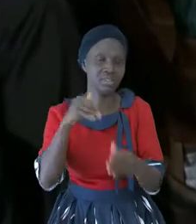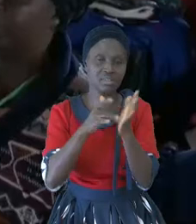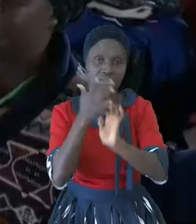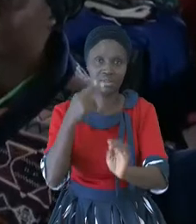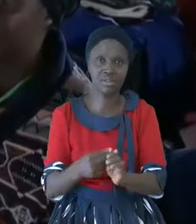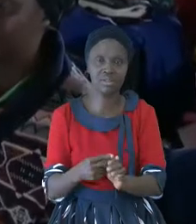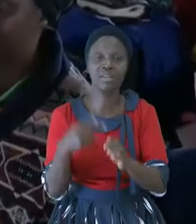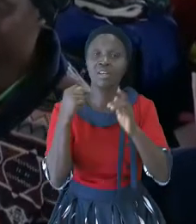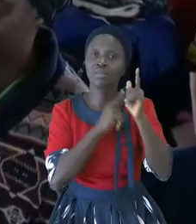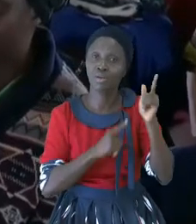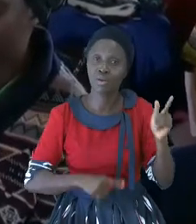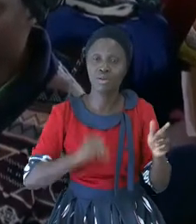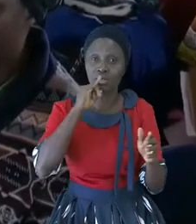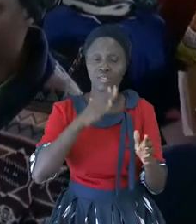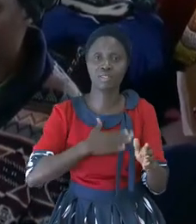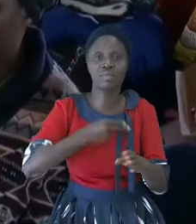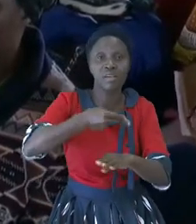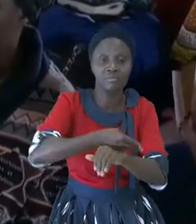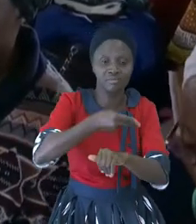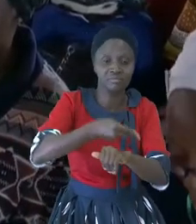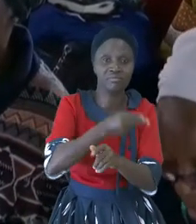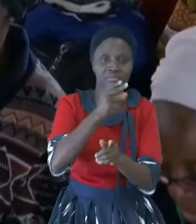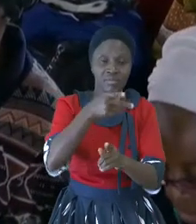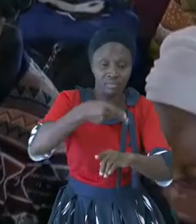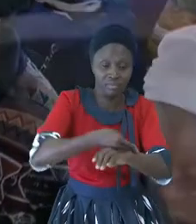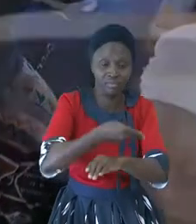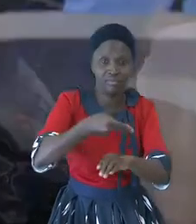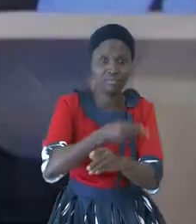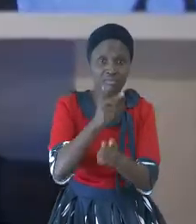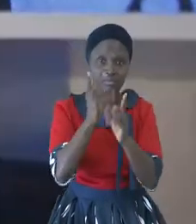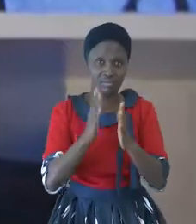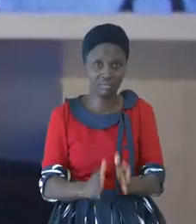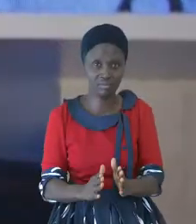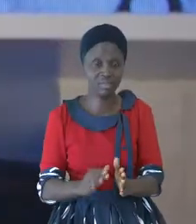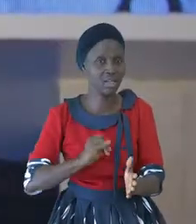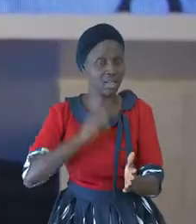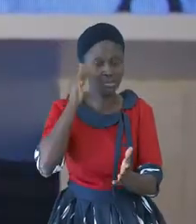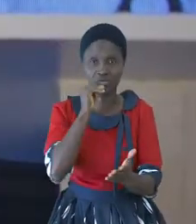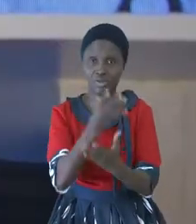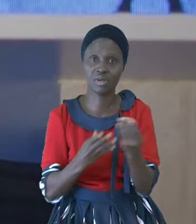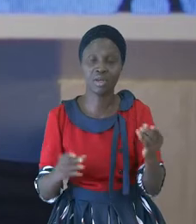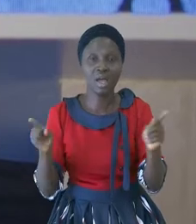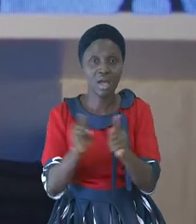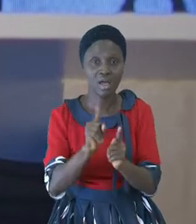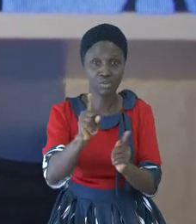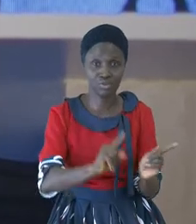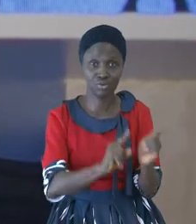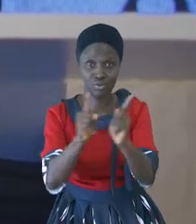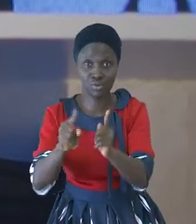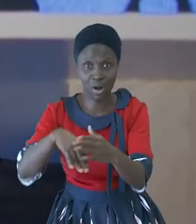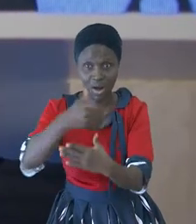Lord is my shepherd, I will not lack victory. As you go out today from here, you are going with